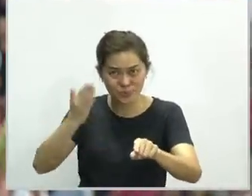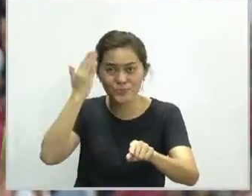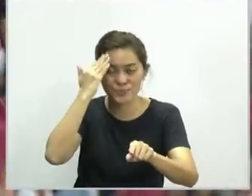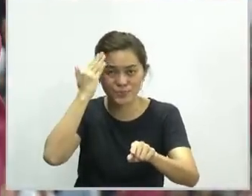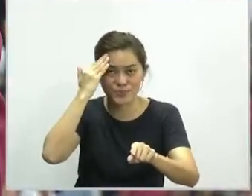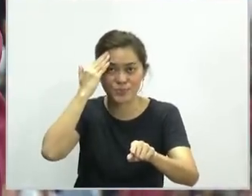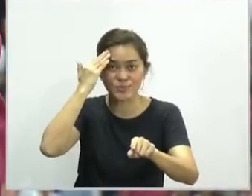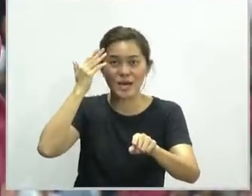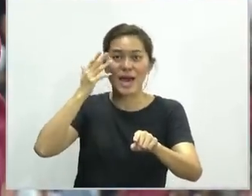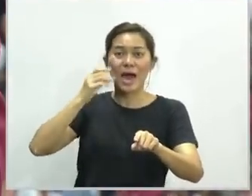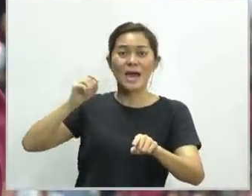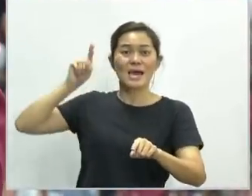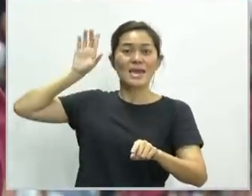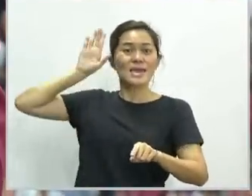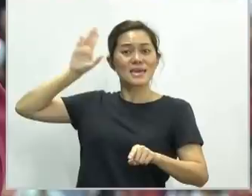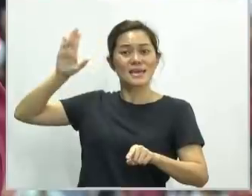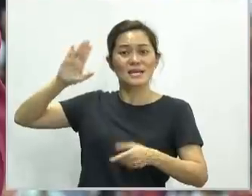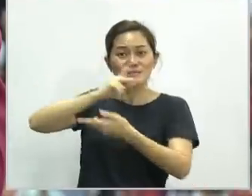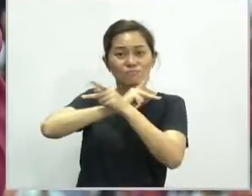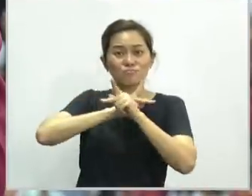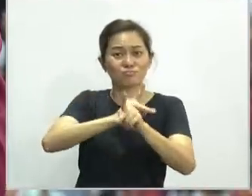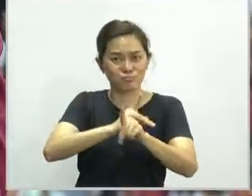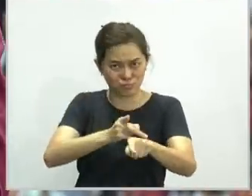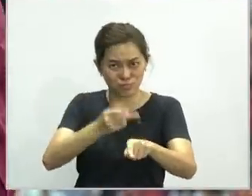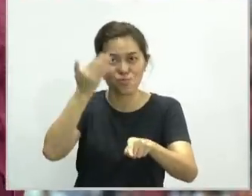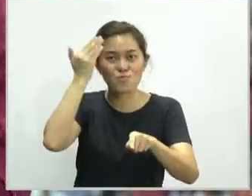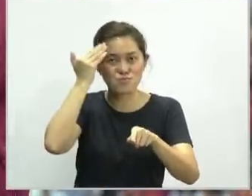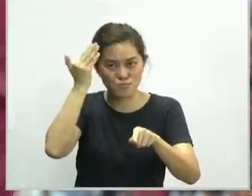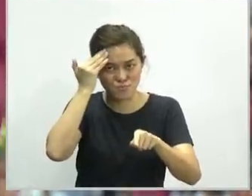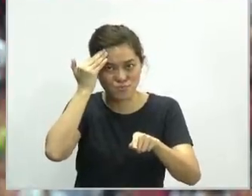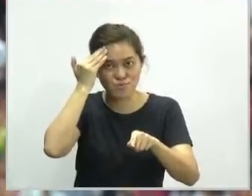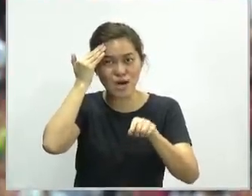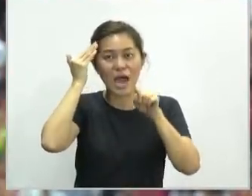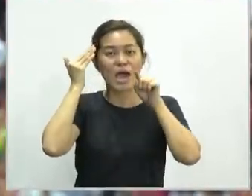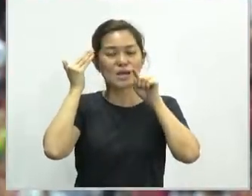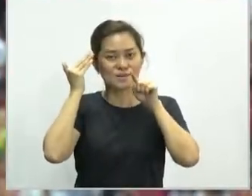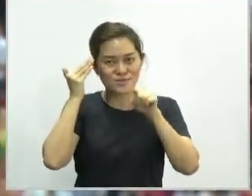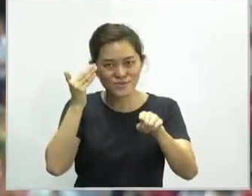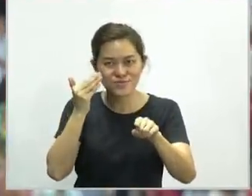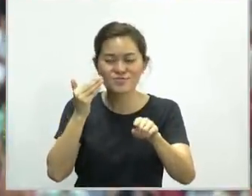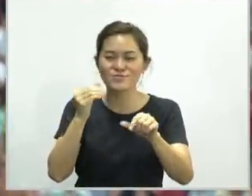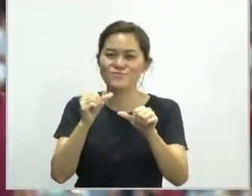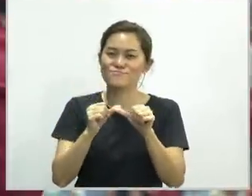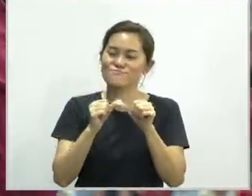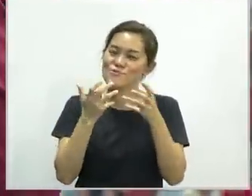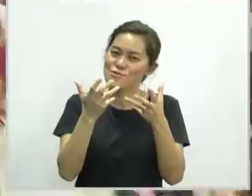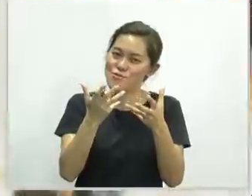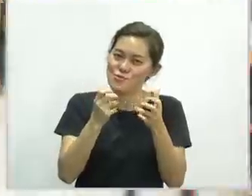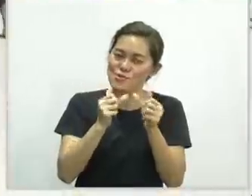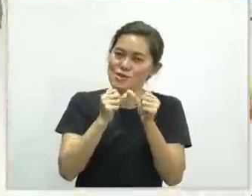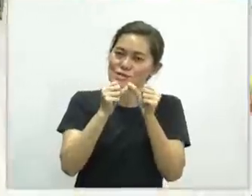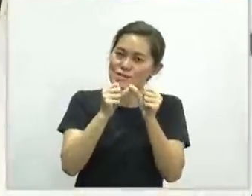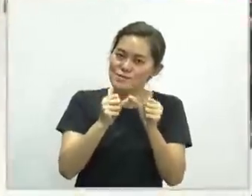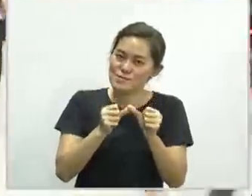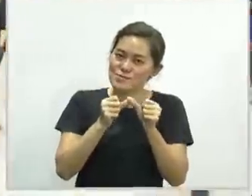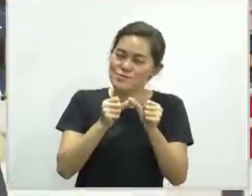you know his protection as you endeavor to follow